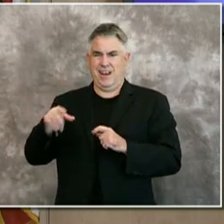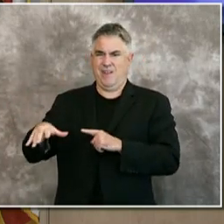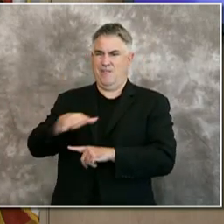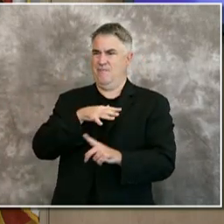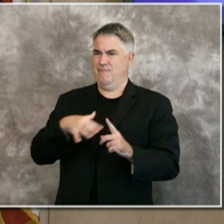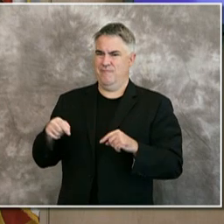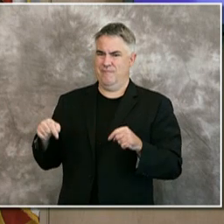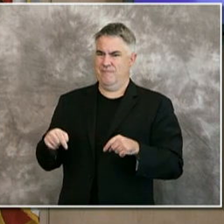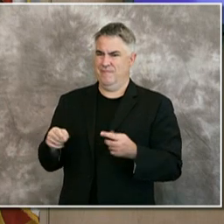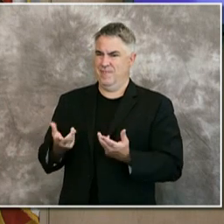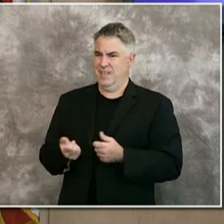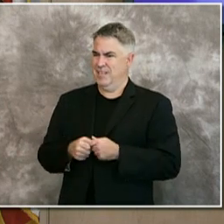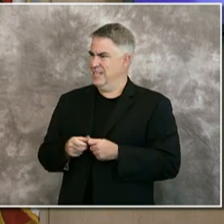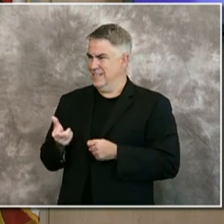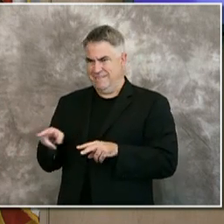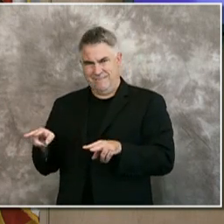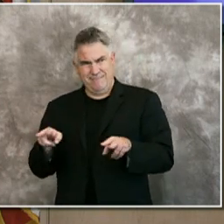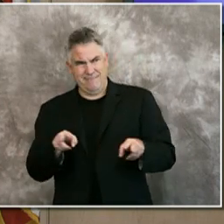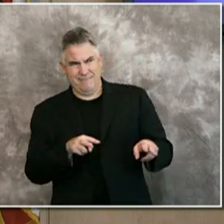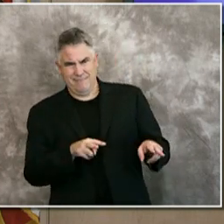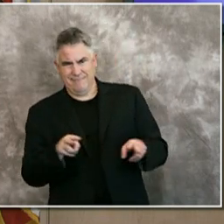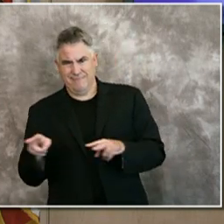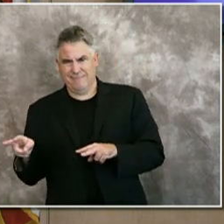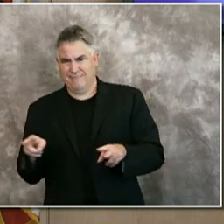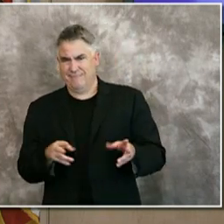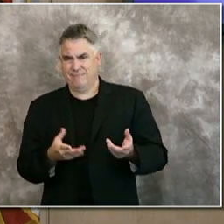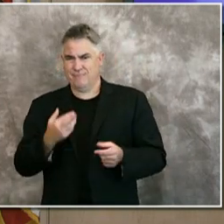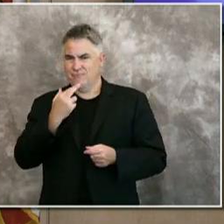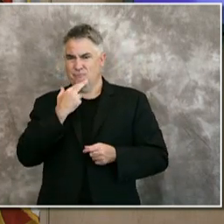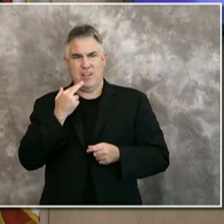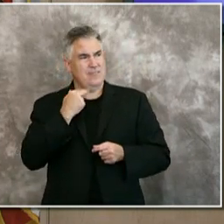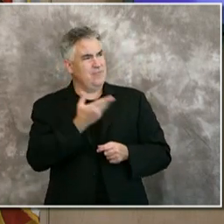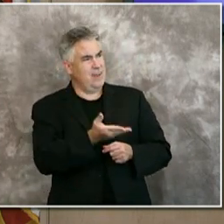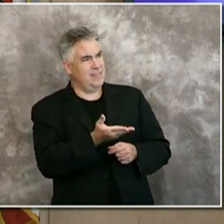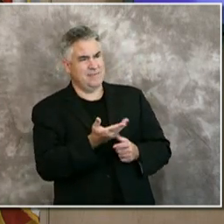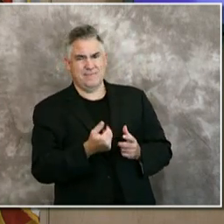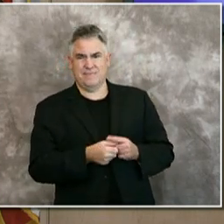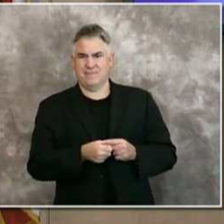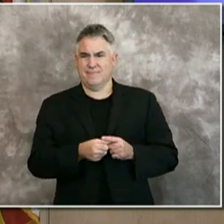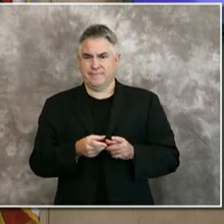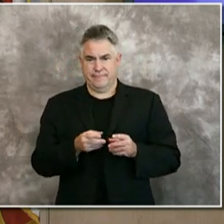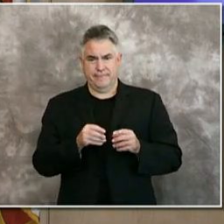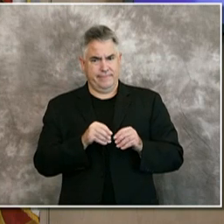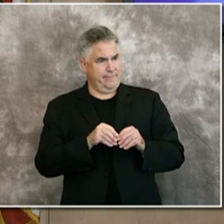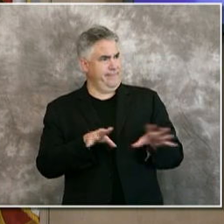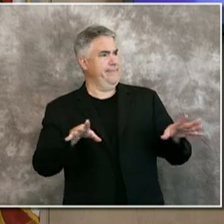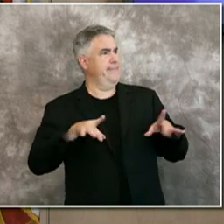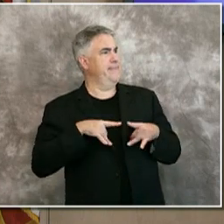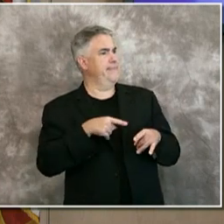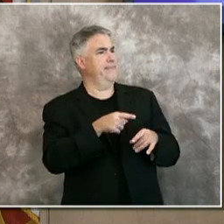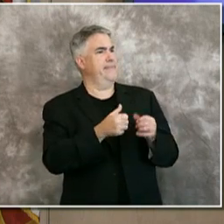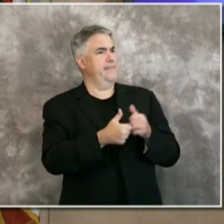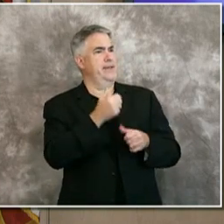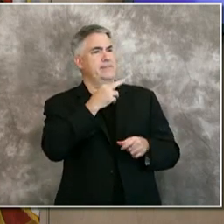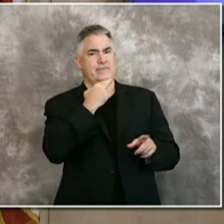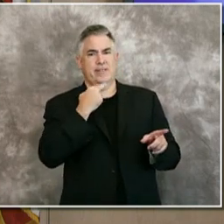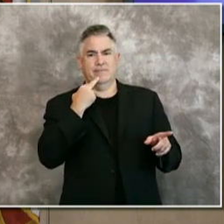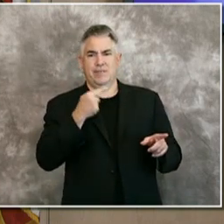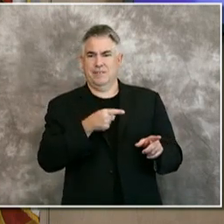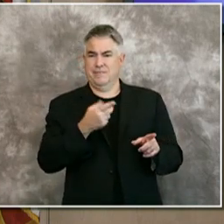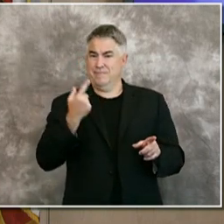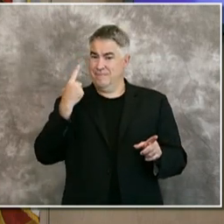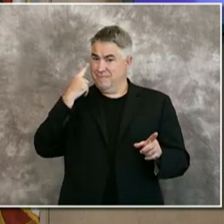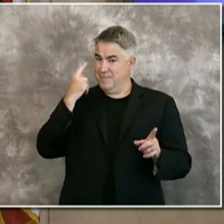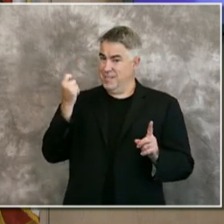see has made an impact on the number of cases, moving towards something like that, because the governor has said that